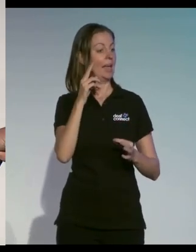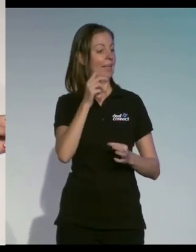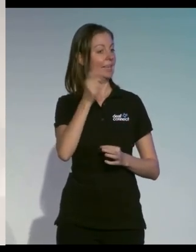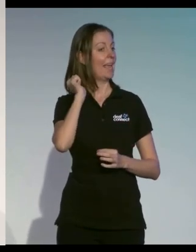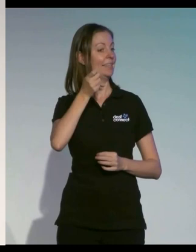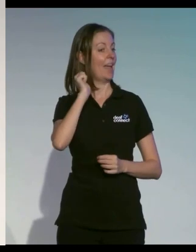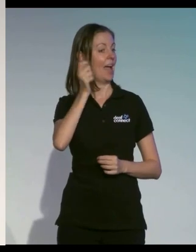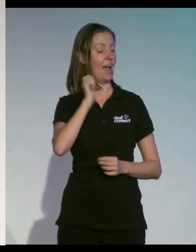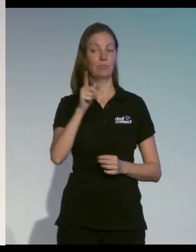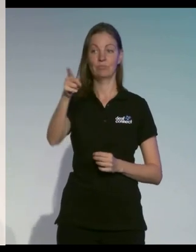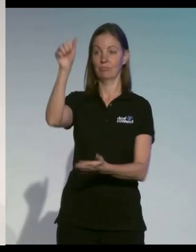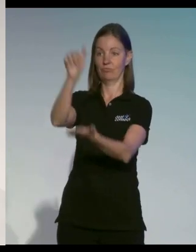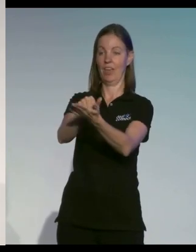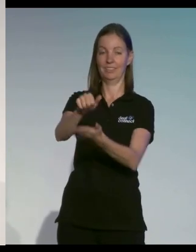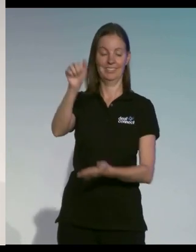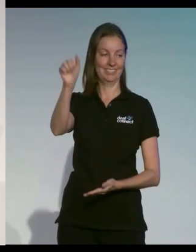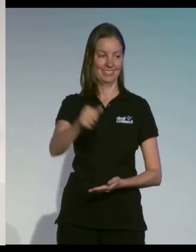Okay, there we go. Thank you.